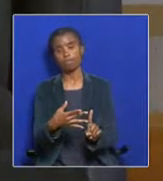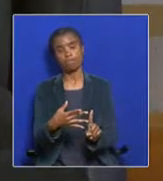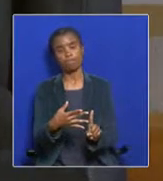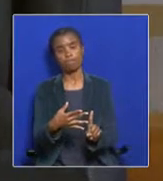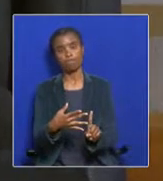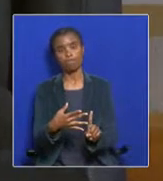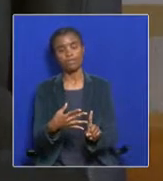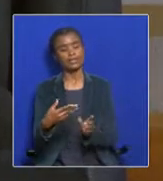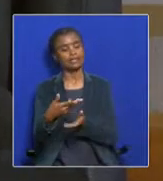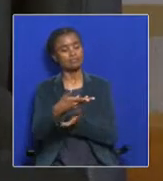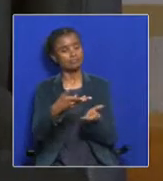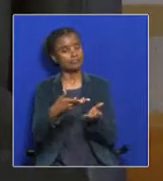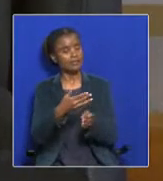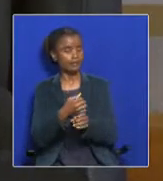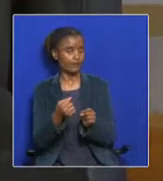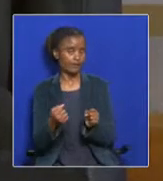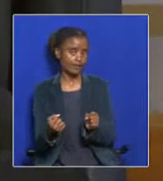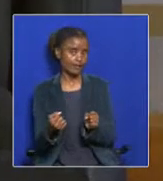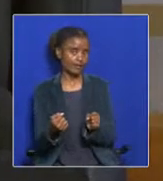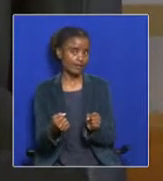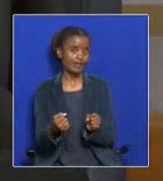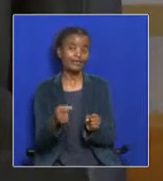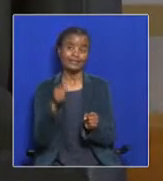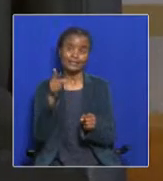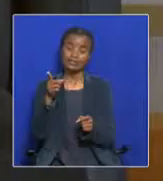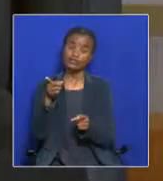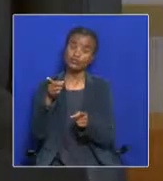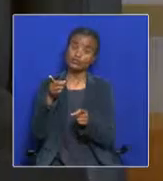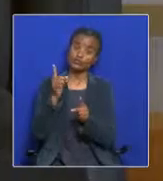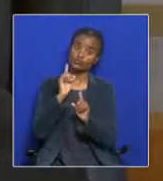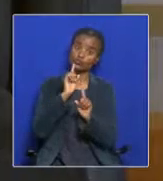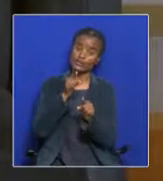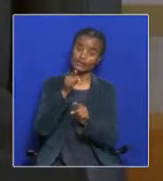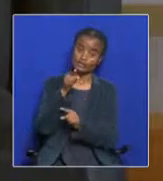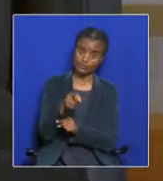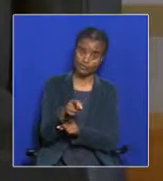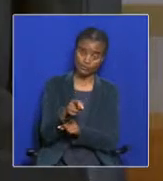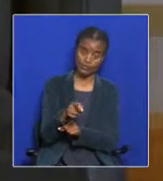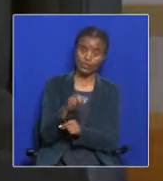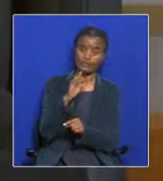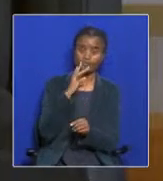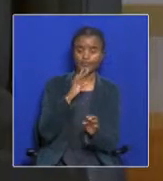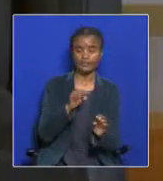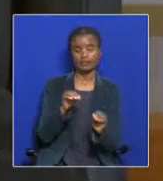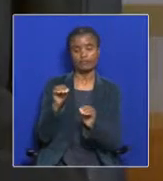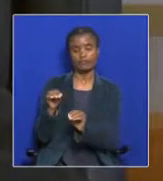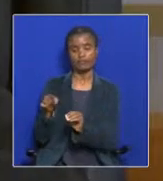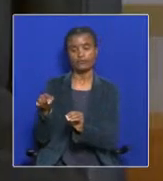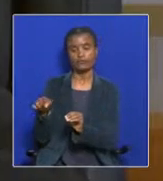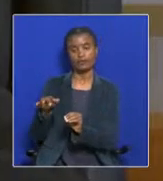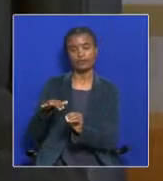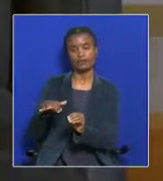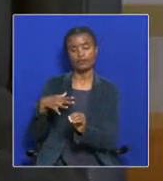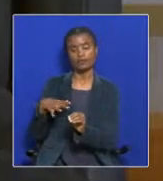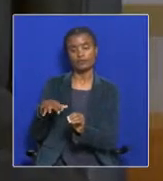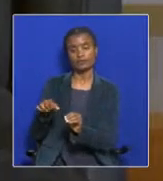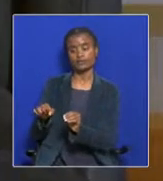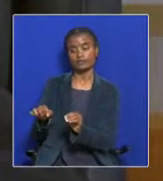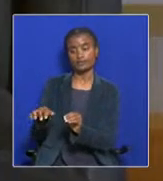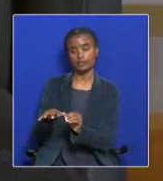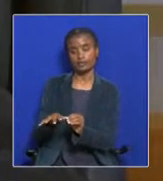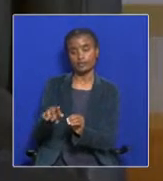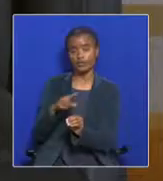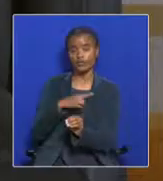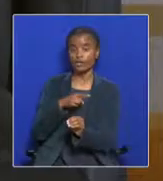He gave you an instruction. Yes. He said they will go to Port Shepstone because you said we have nowhere else to go.